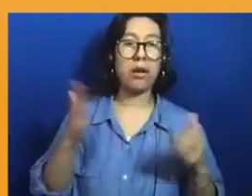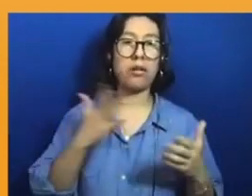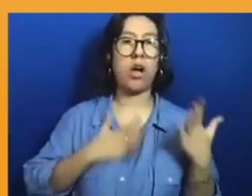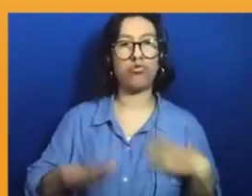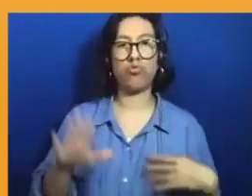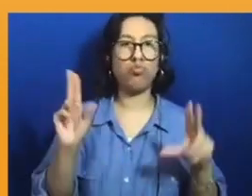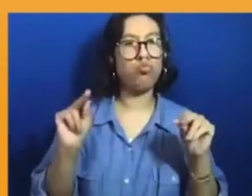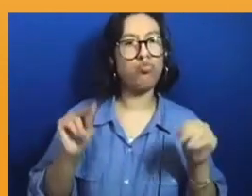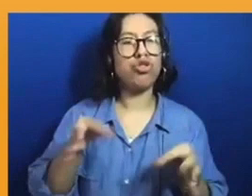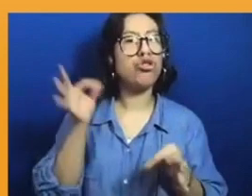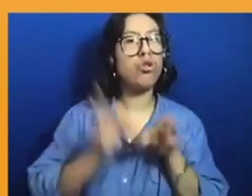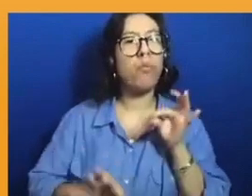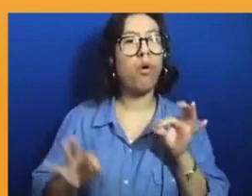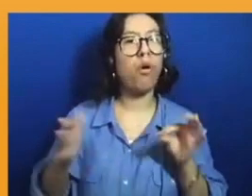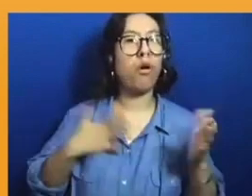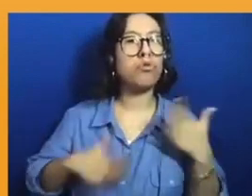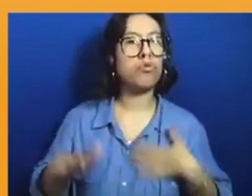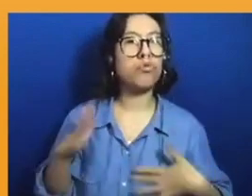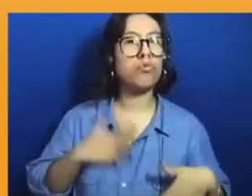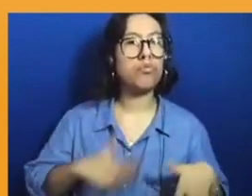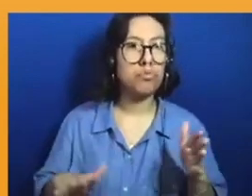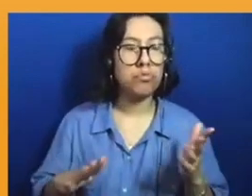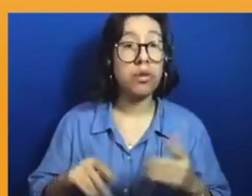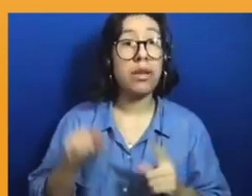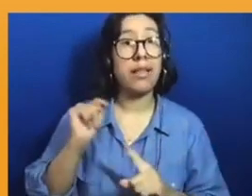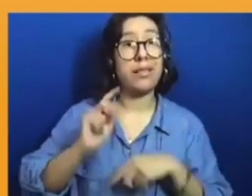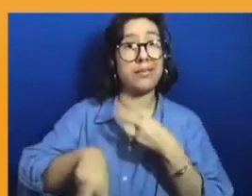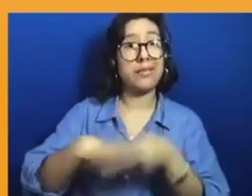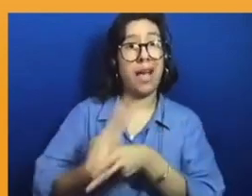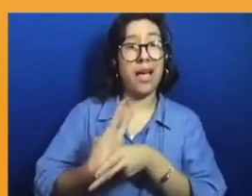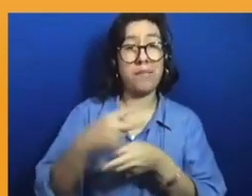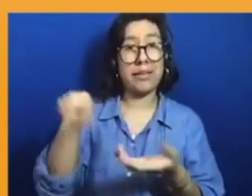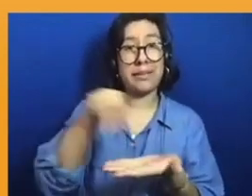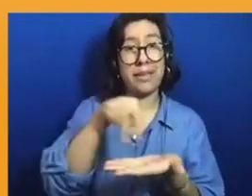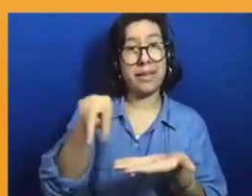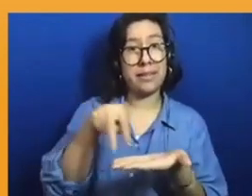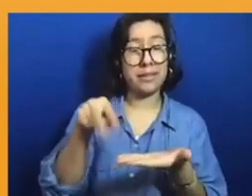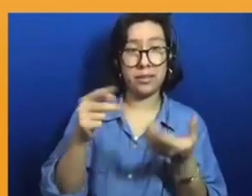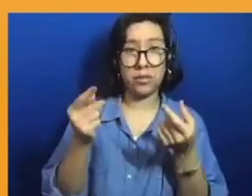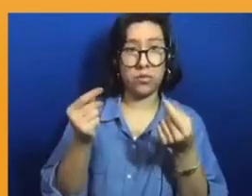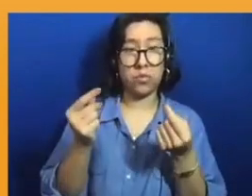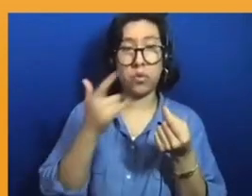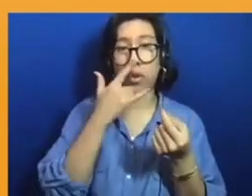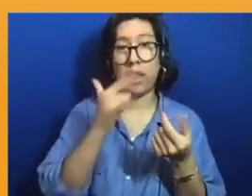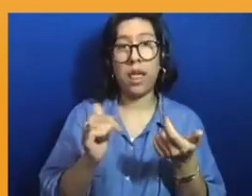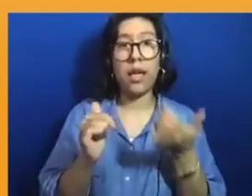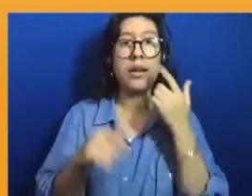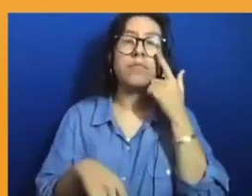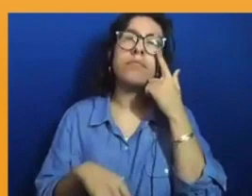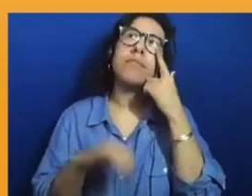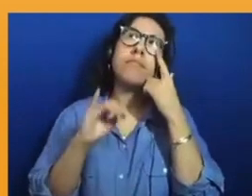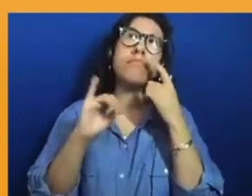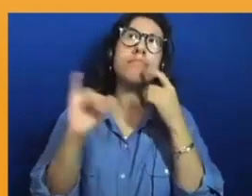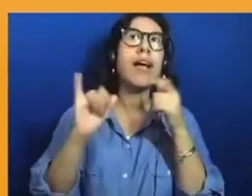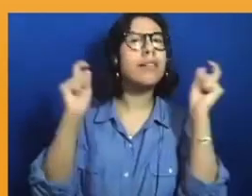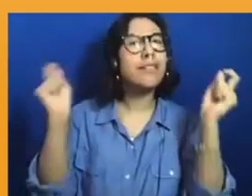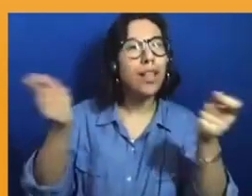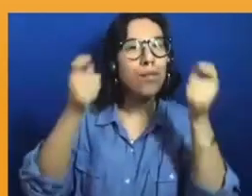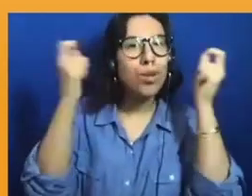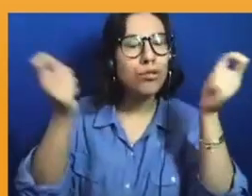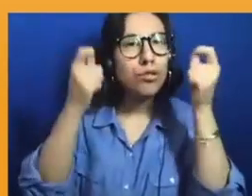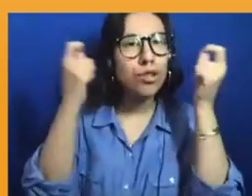And most of the time, this type of dance is done to do a celebration